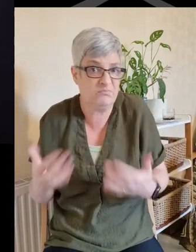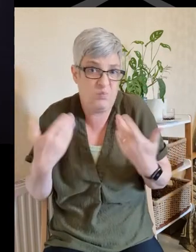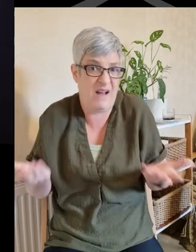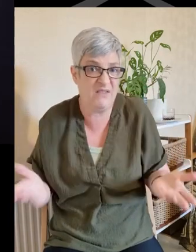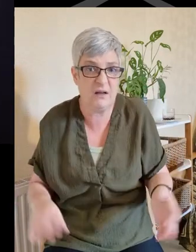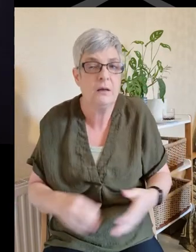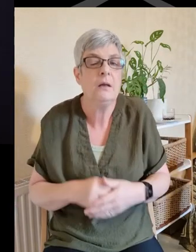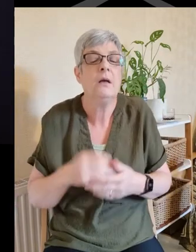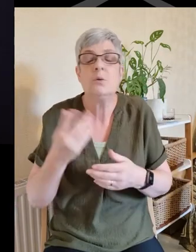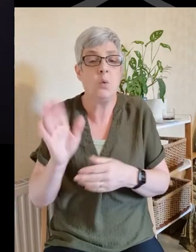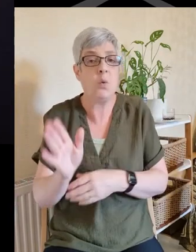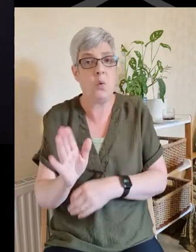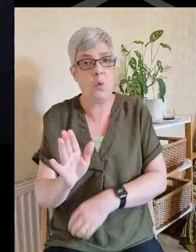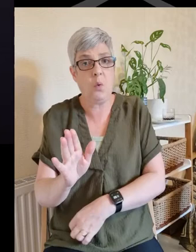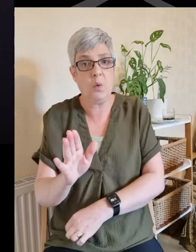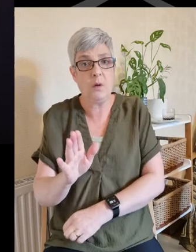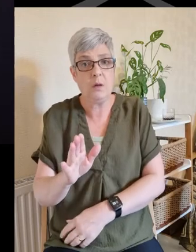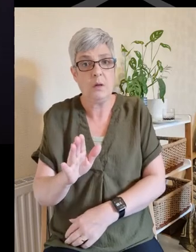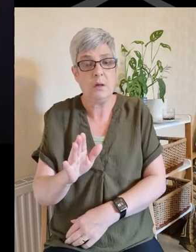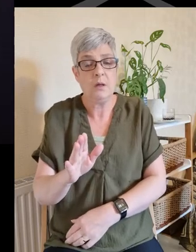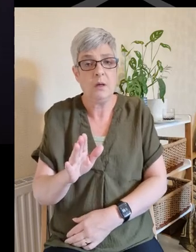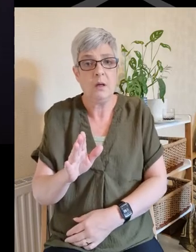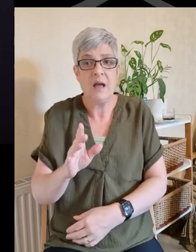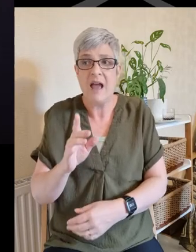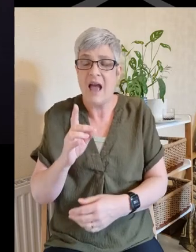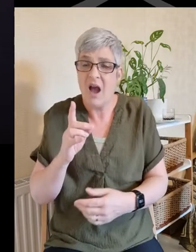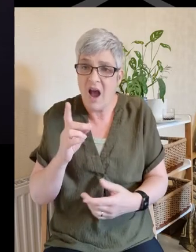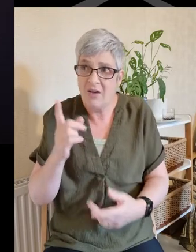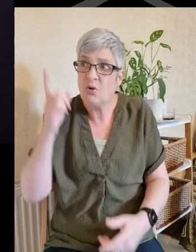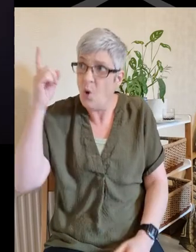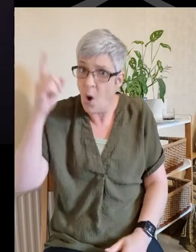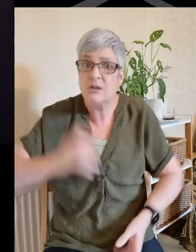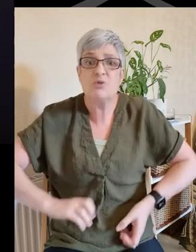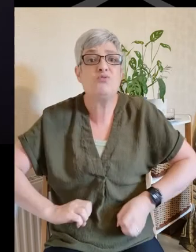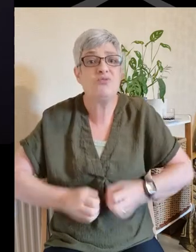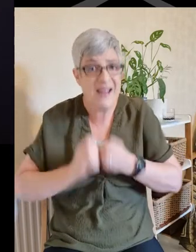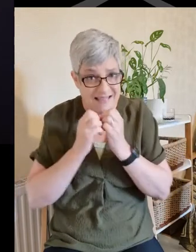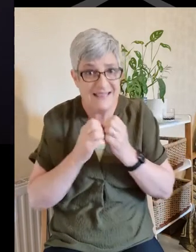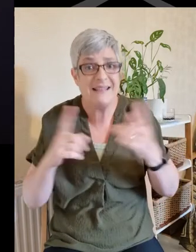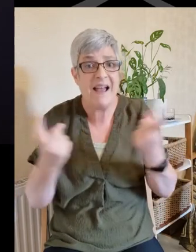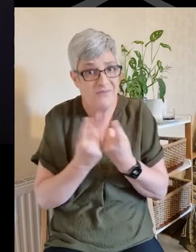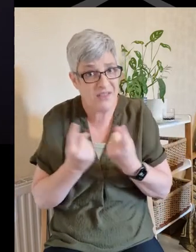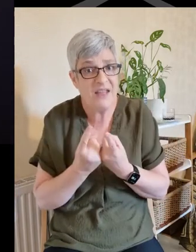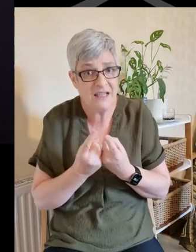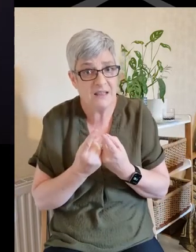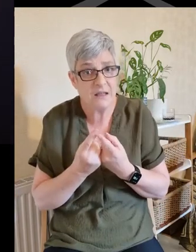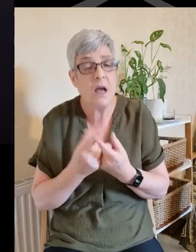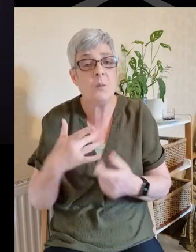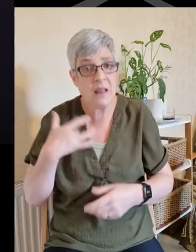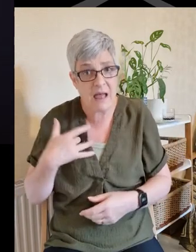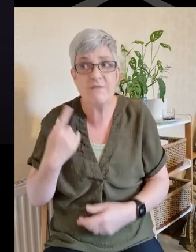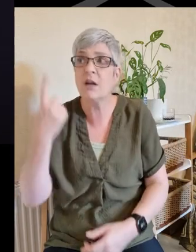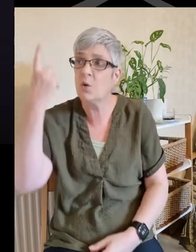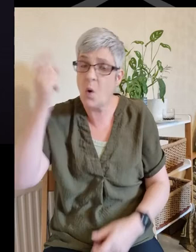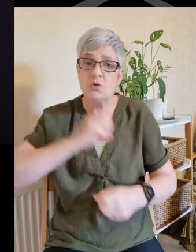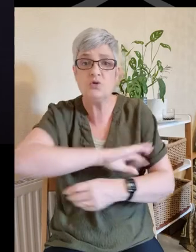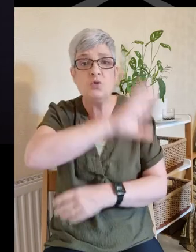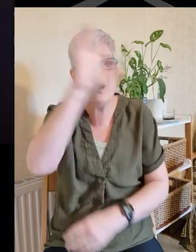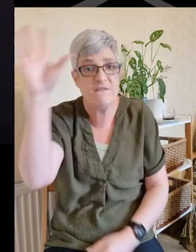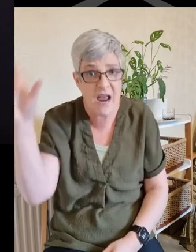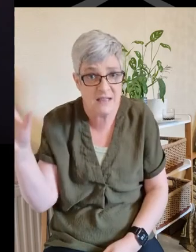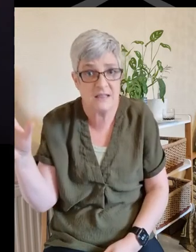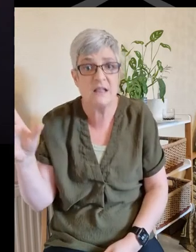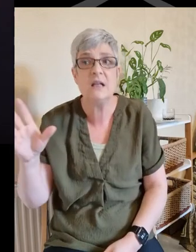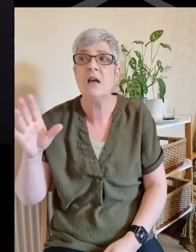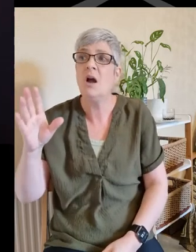No, we all owe our existence to God. And we all live in God's universe. And we're all loved by God,